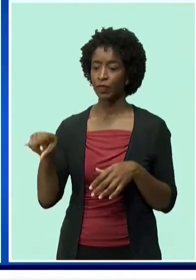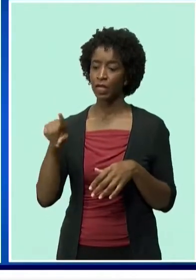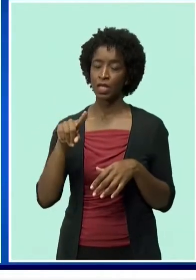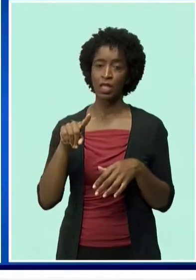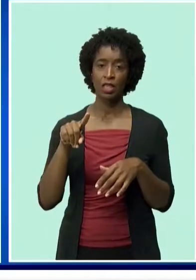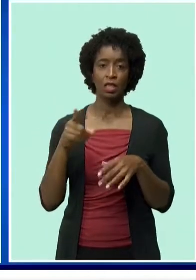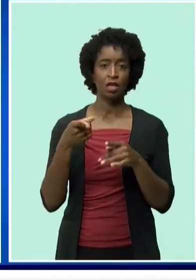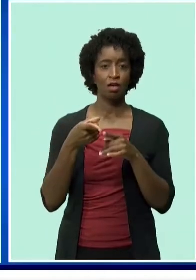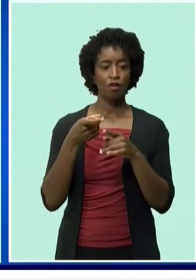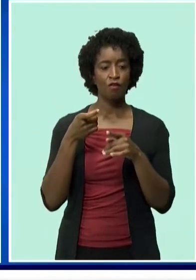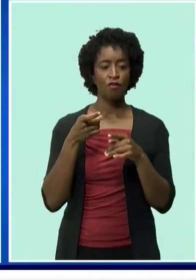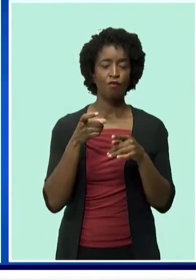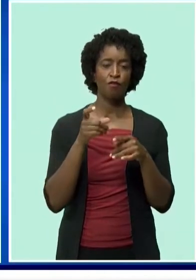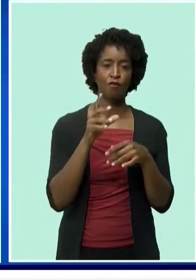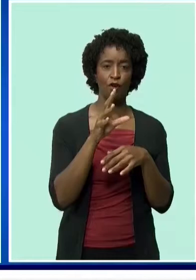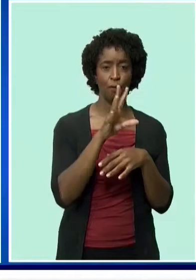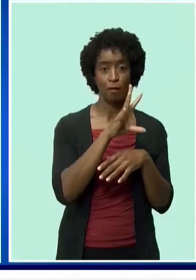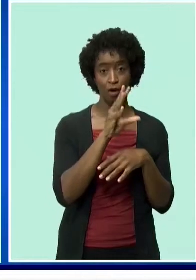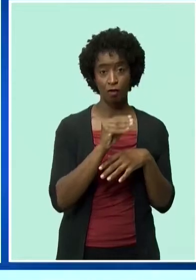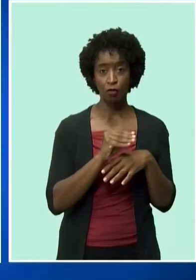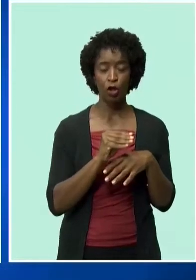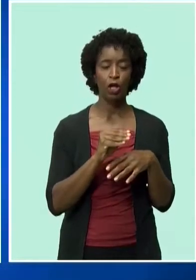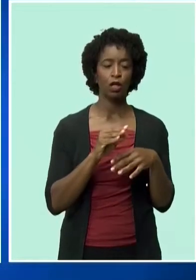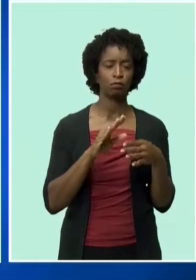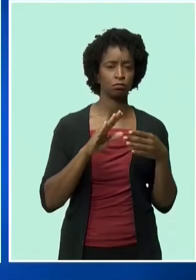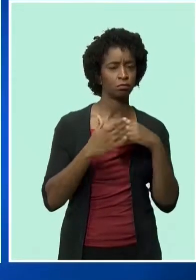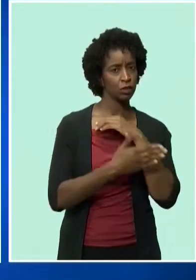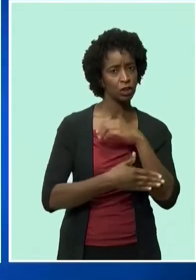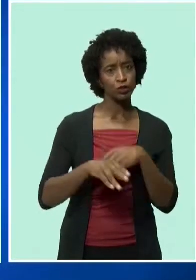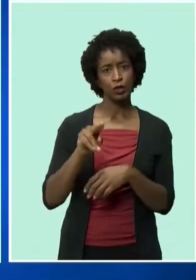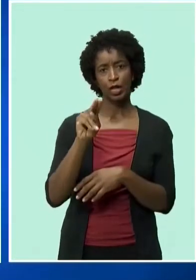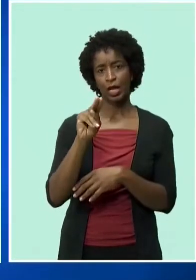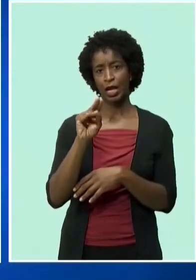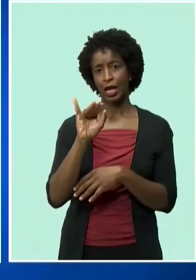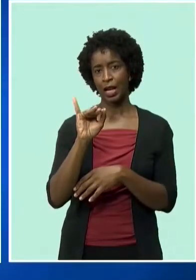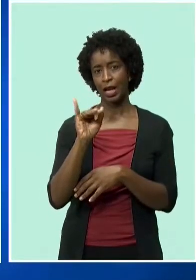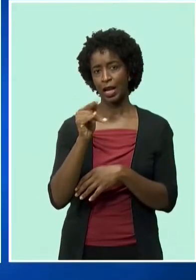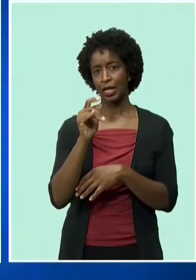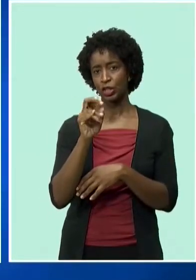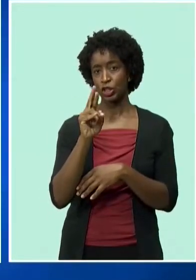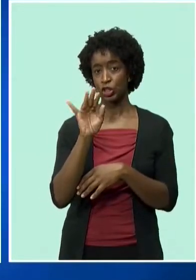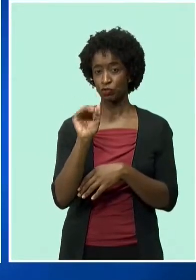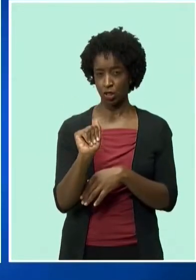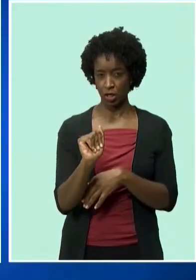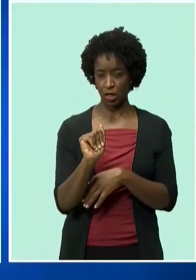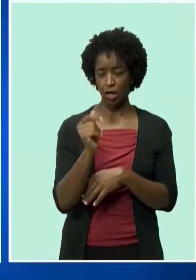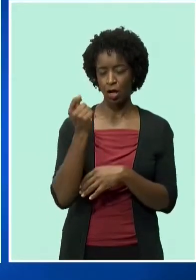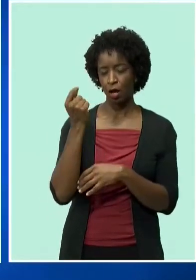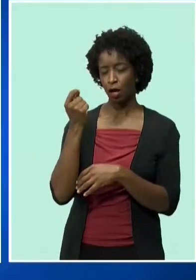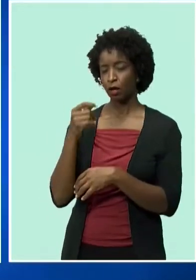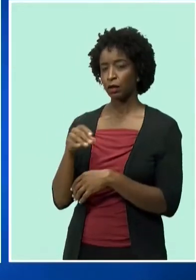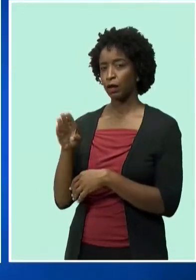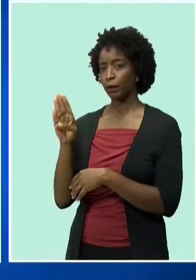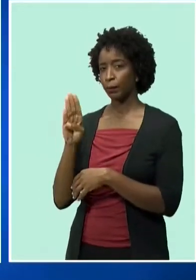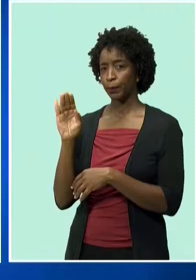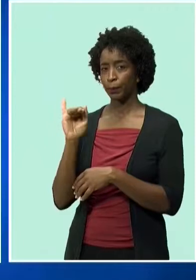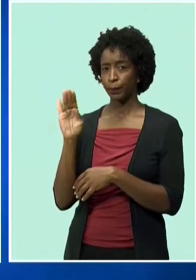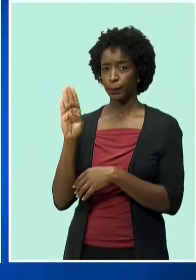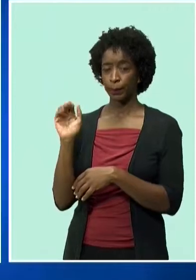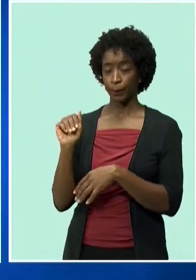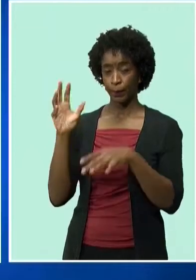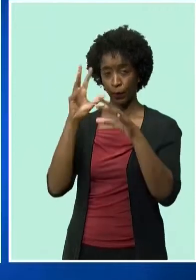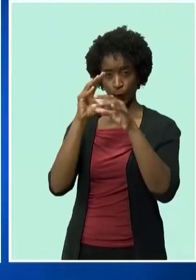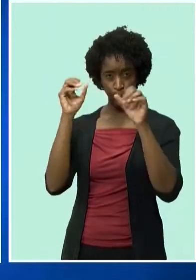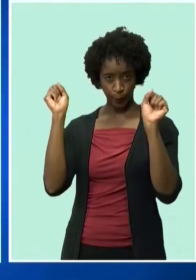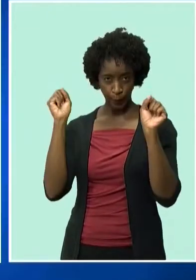Nigerian trade and commerce ministers and business leaders. During his welcome, new BIBA President Jamar Arthur Salman said his